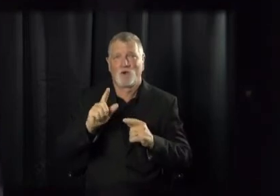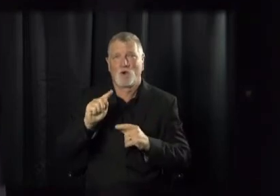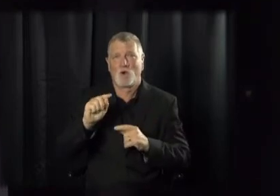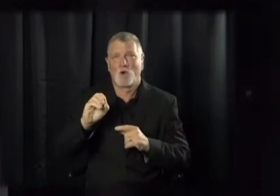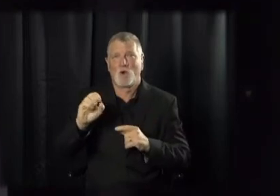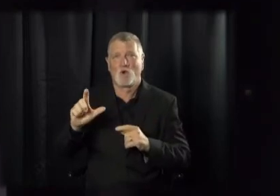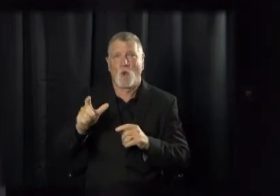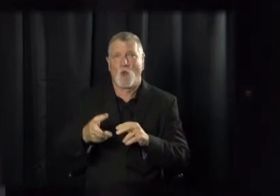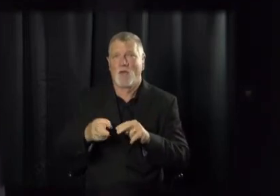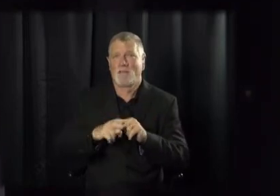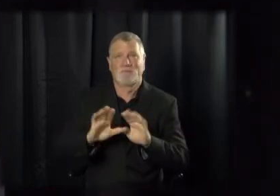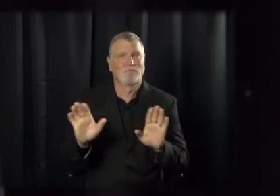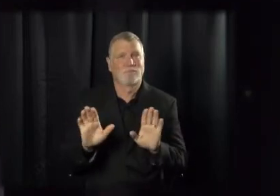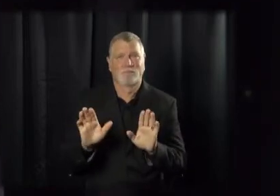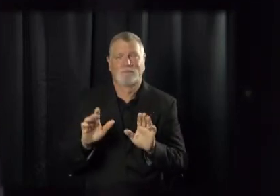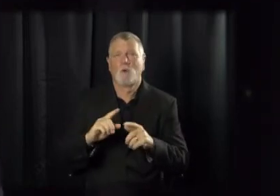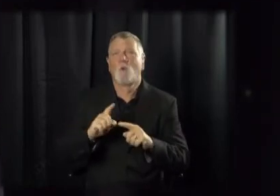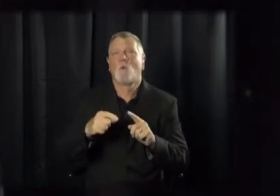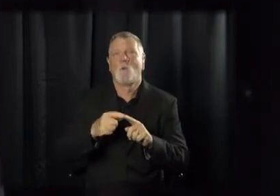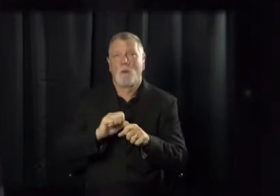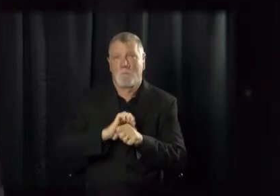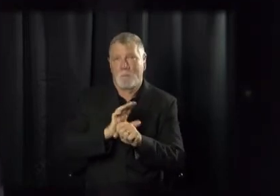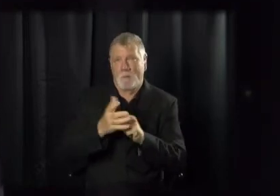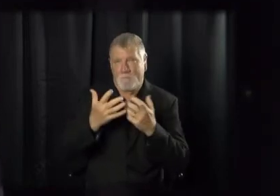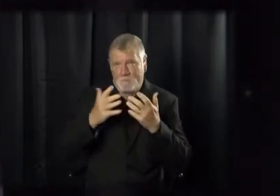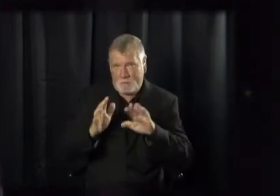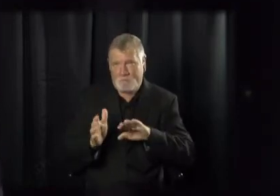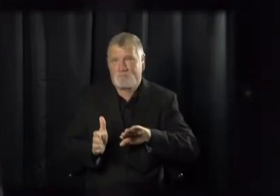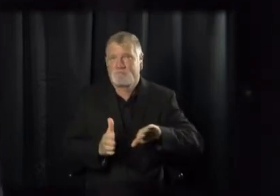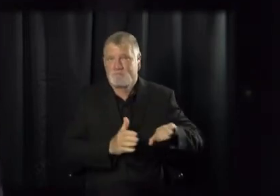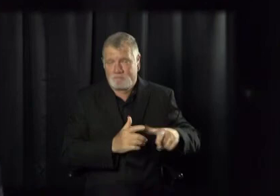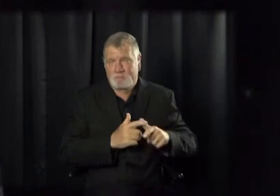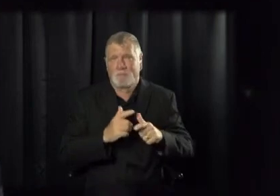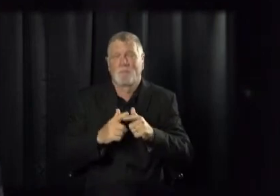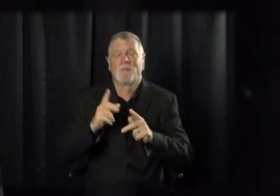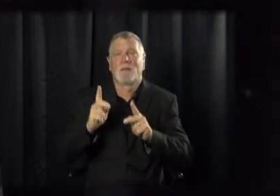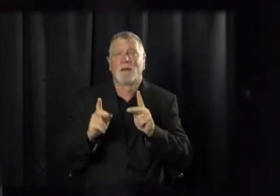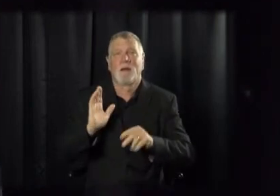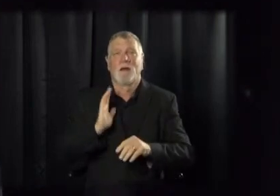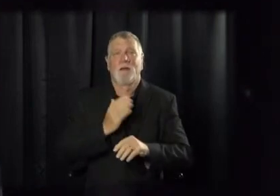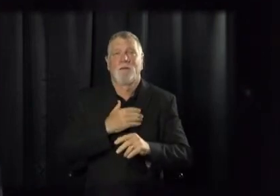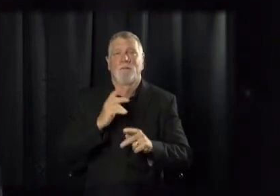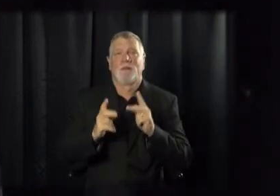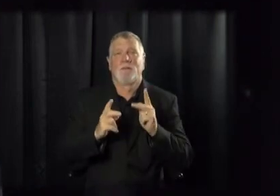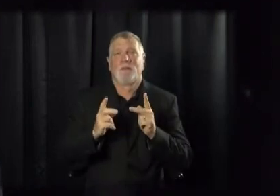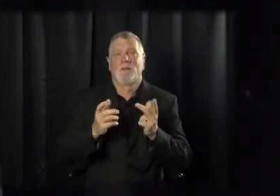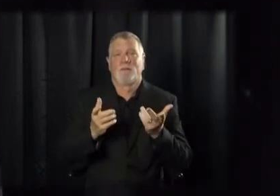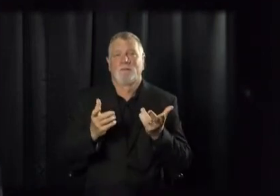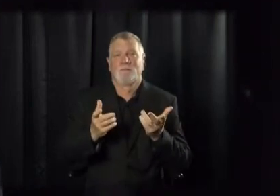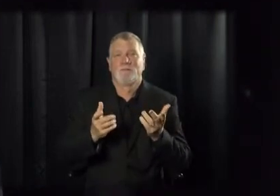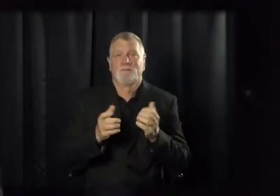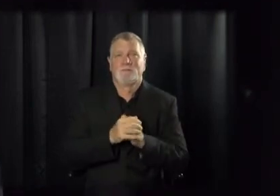increases. Once that the pandemic is behind us and our people